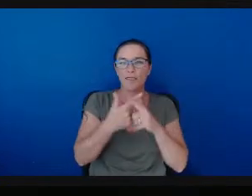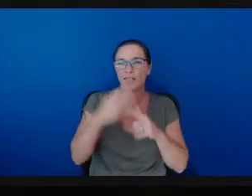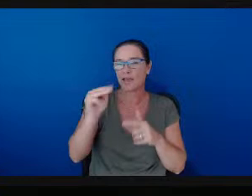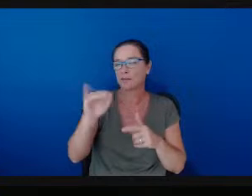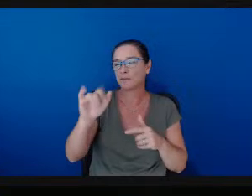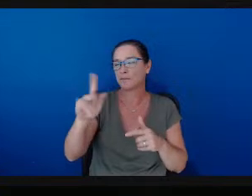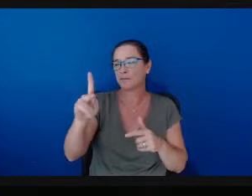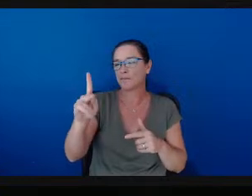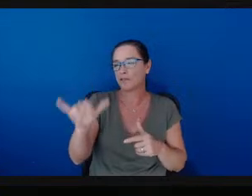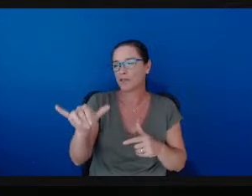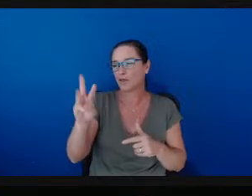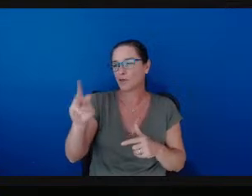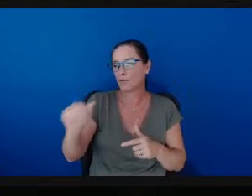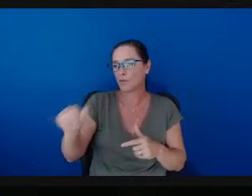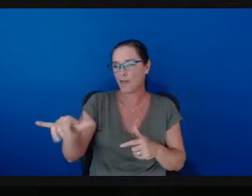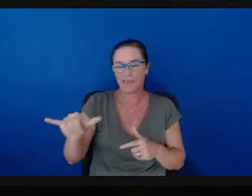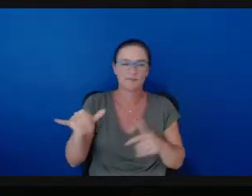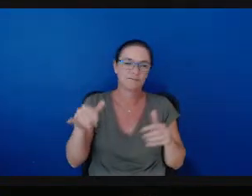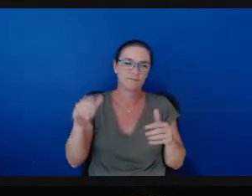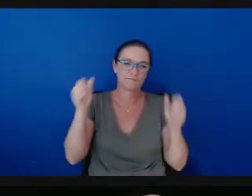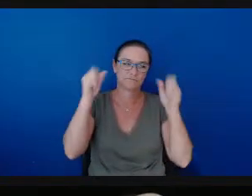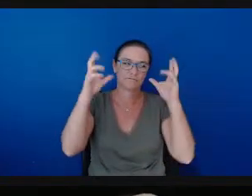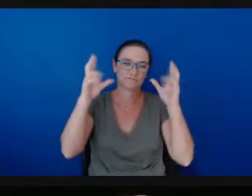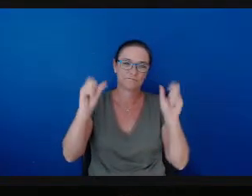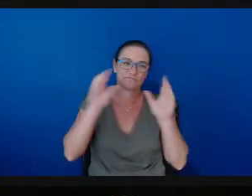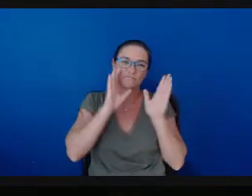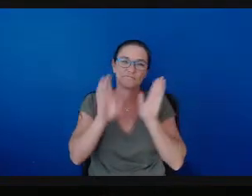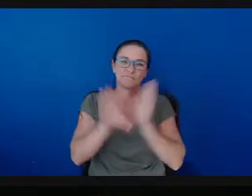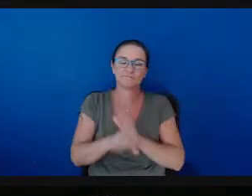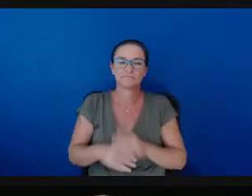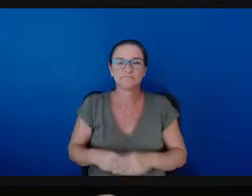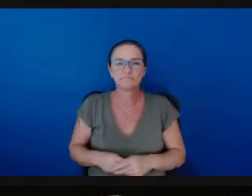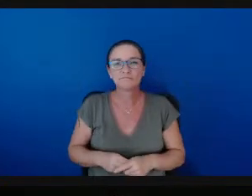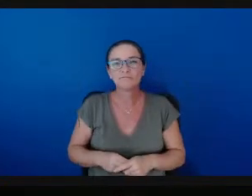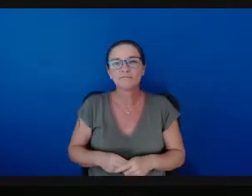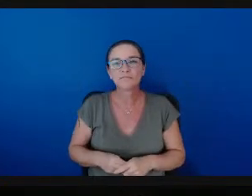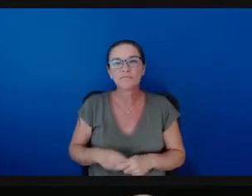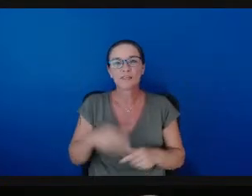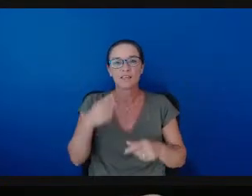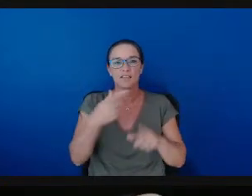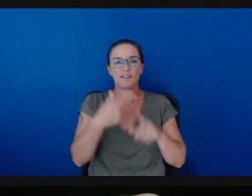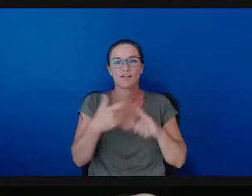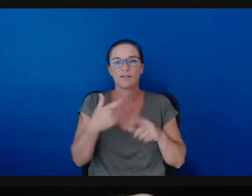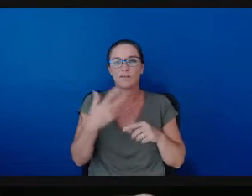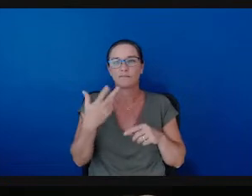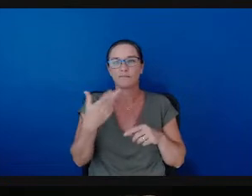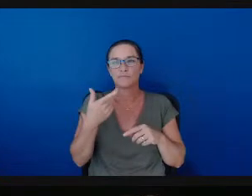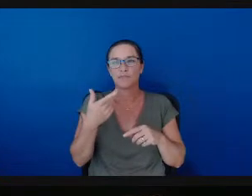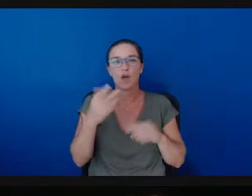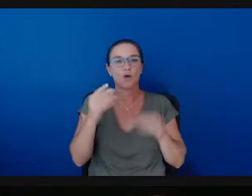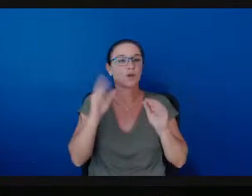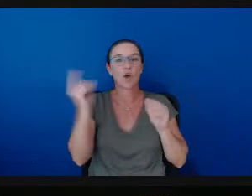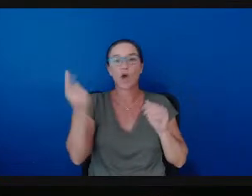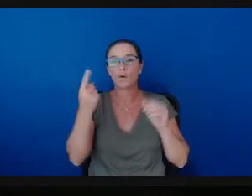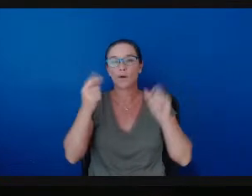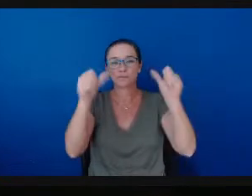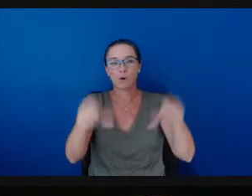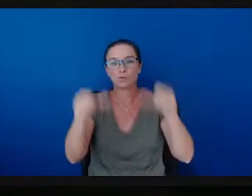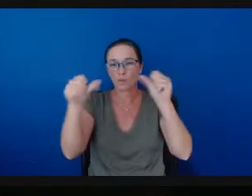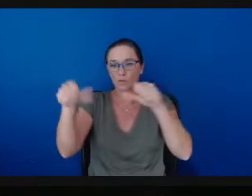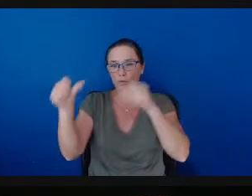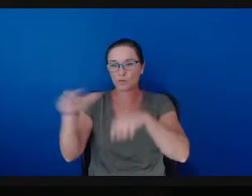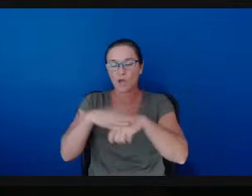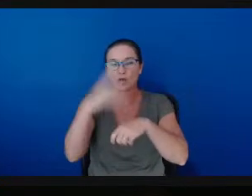image. Yeah, so pretty epic. All these images from the Hawaiʻi Tracker Facebook group that Dana's put out for us